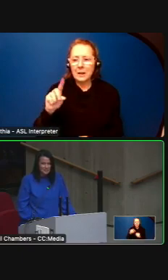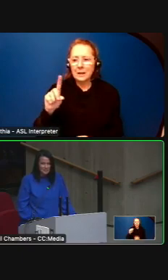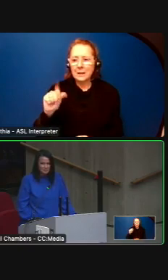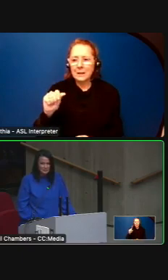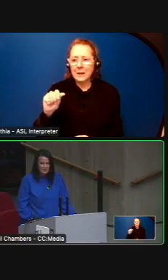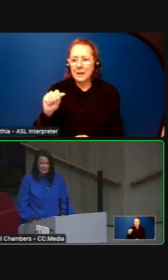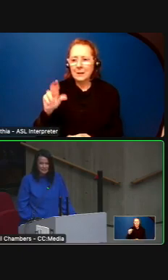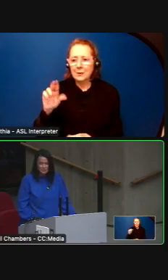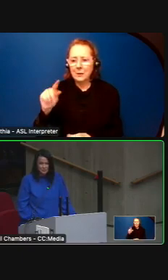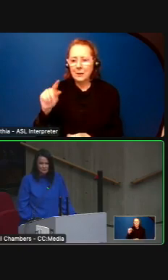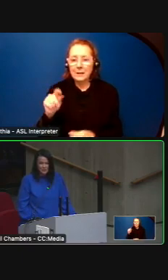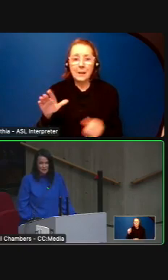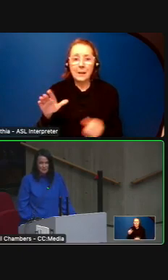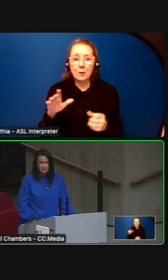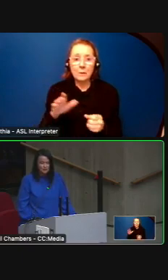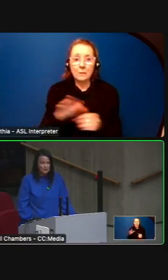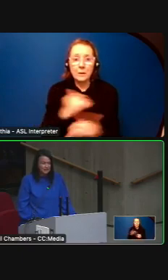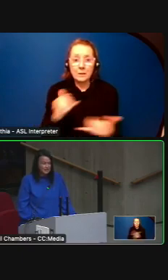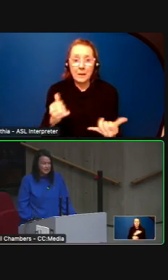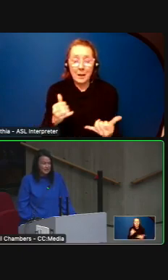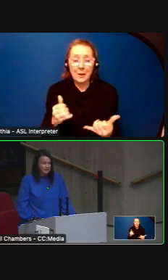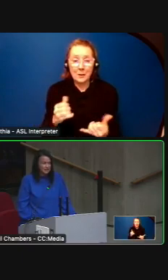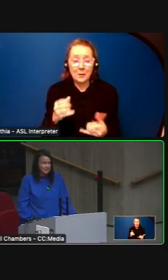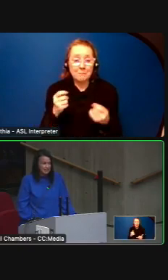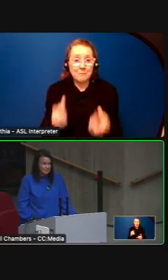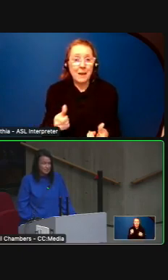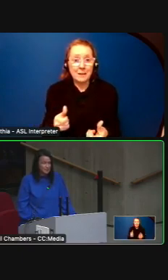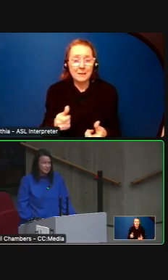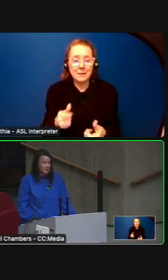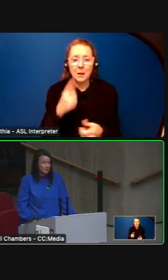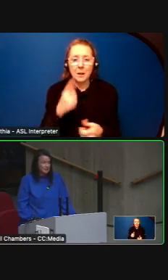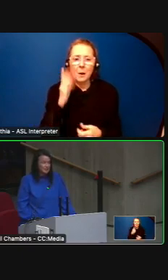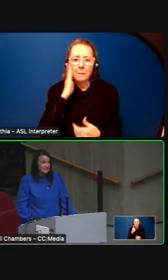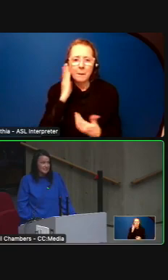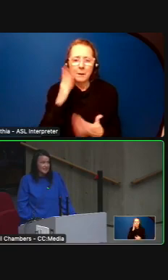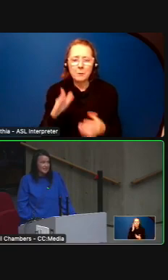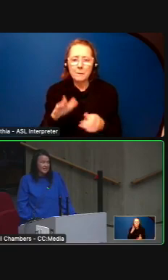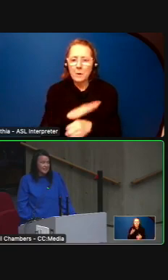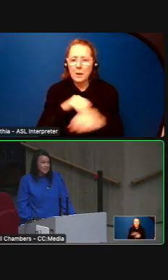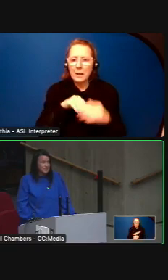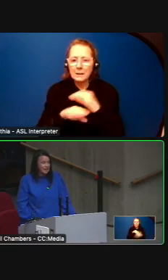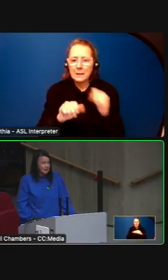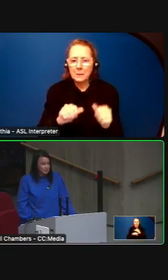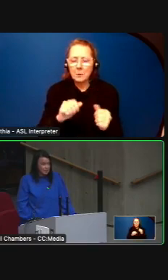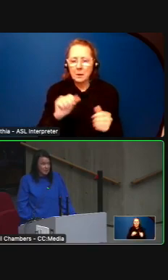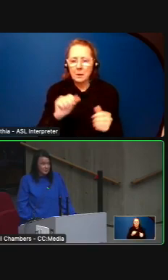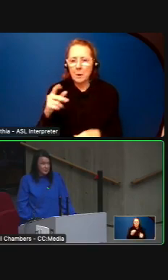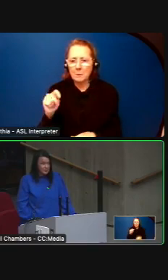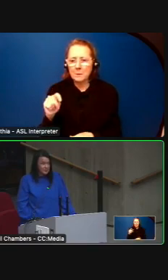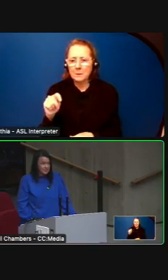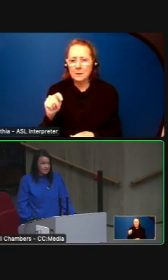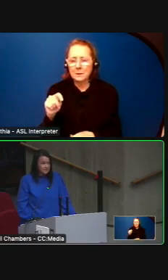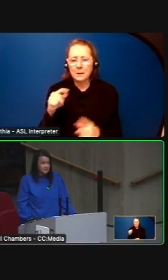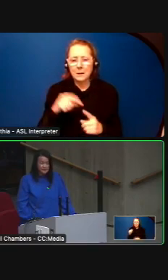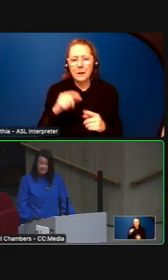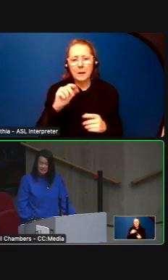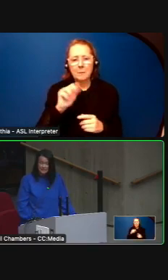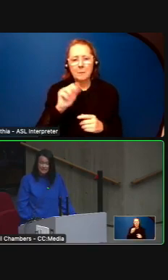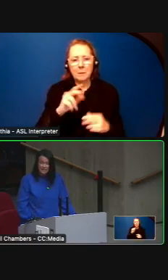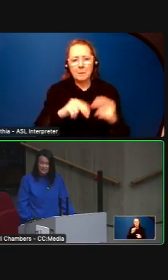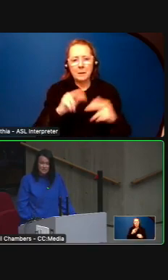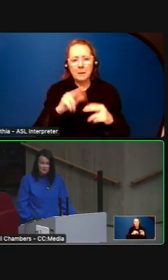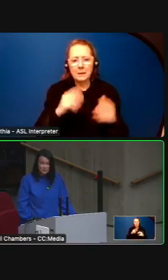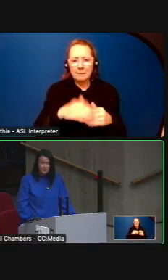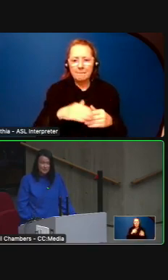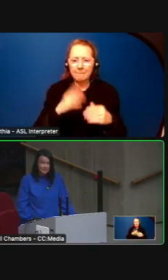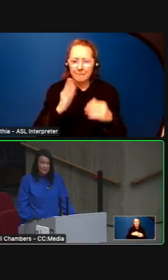they were completed. Those are one bedroom, fully accessible apartments. And so that apartment complex is completed